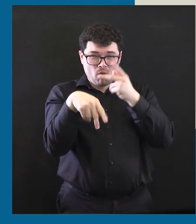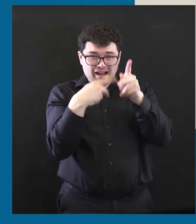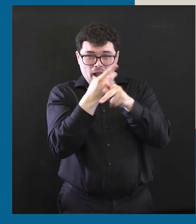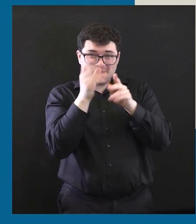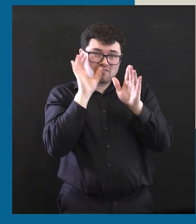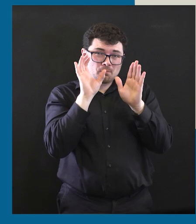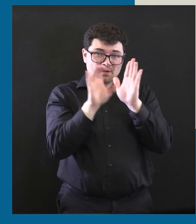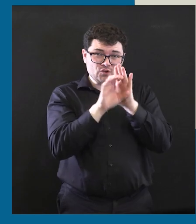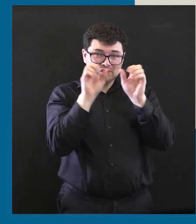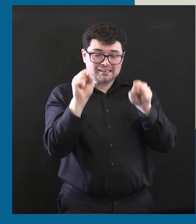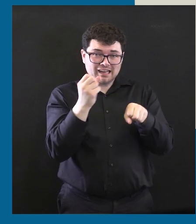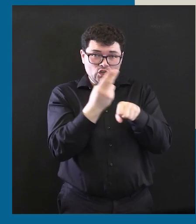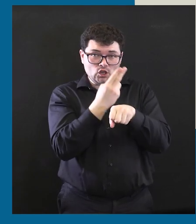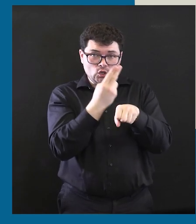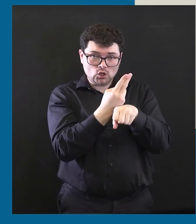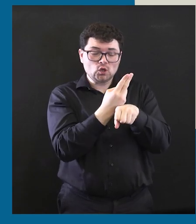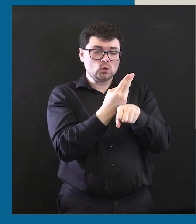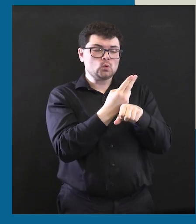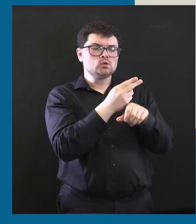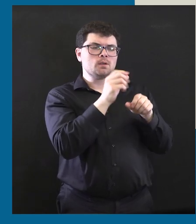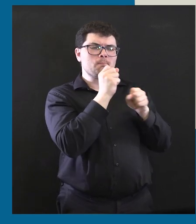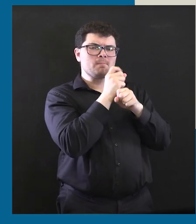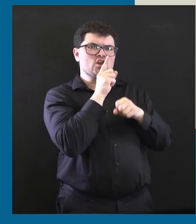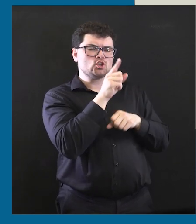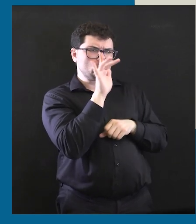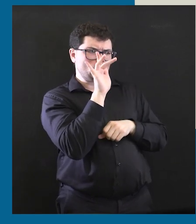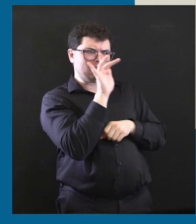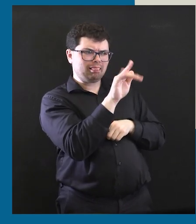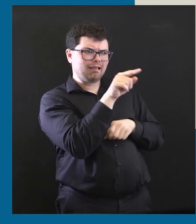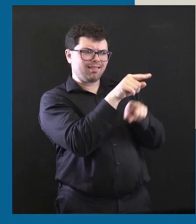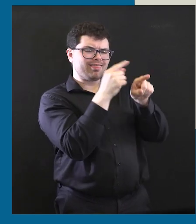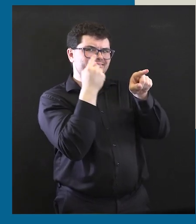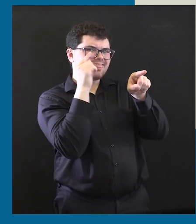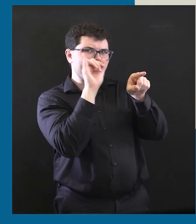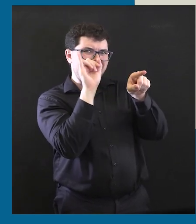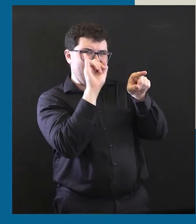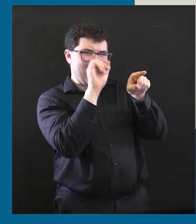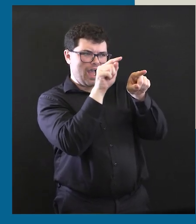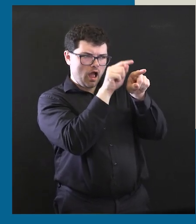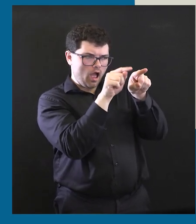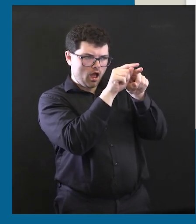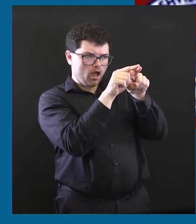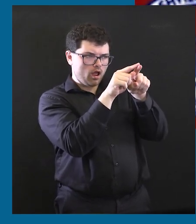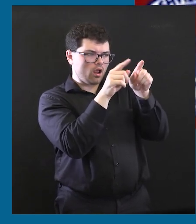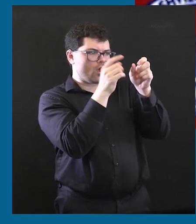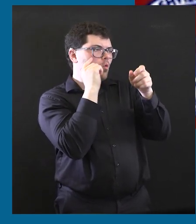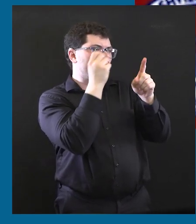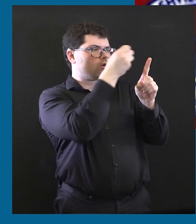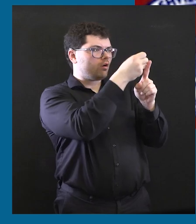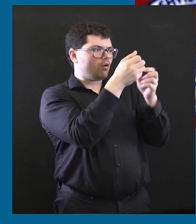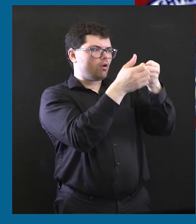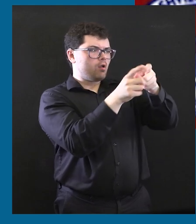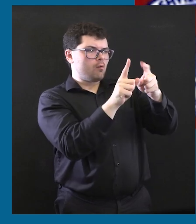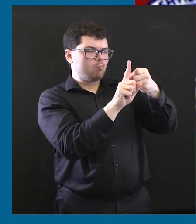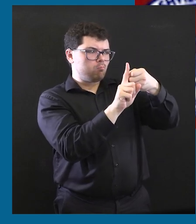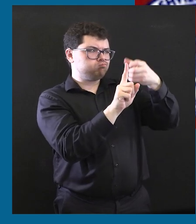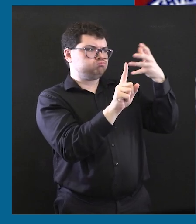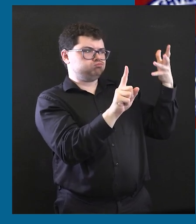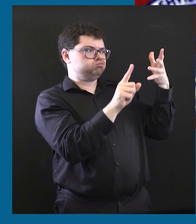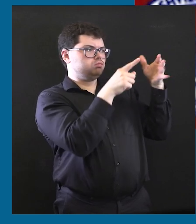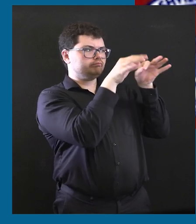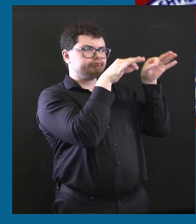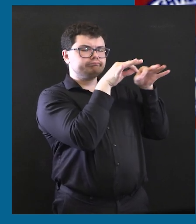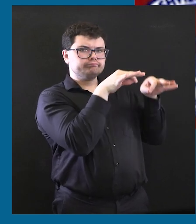If you need to know what kind of file to use, you'll find a small